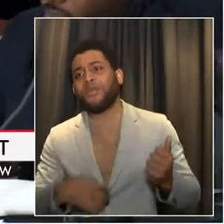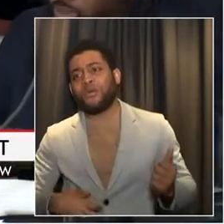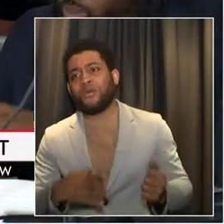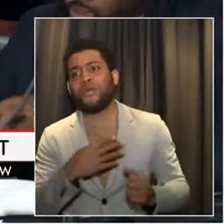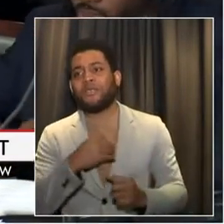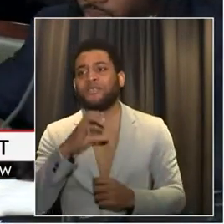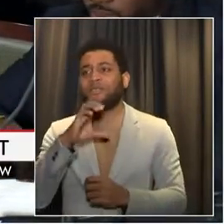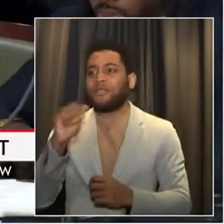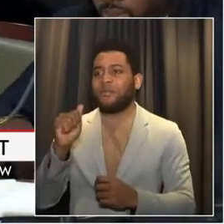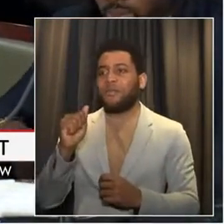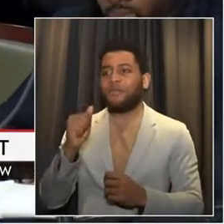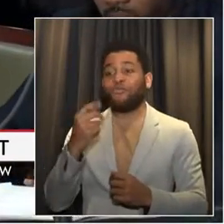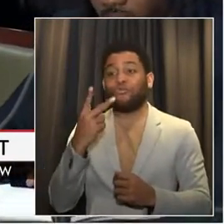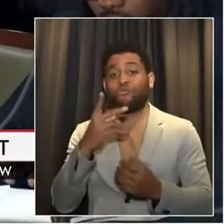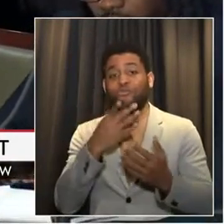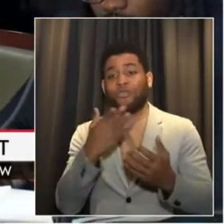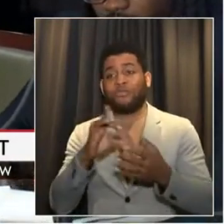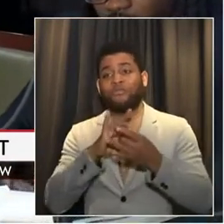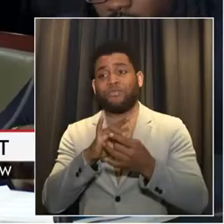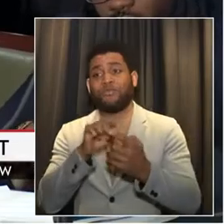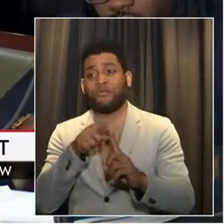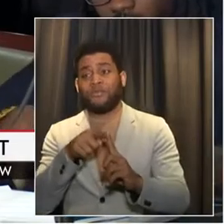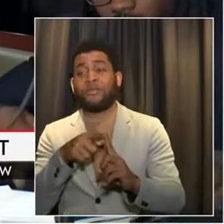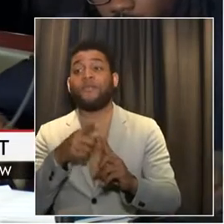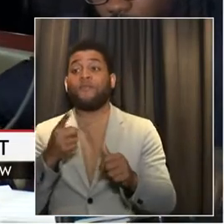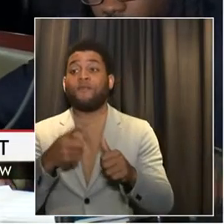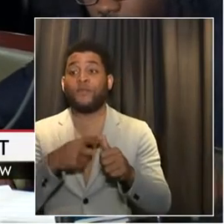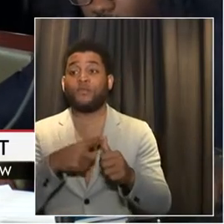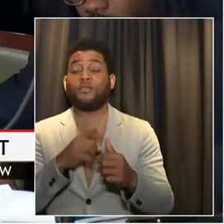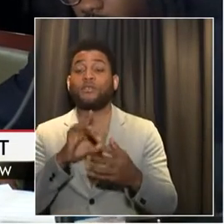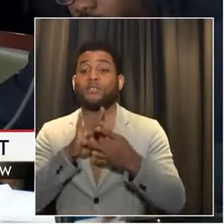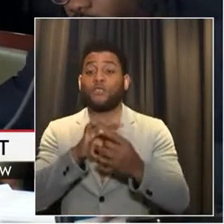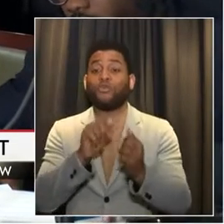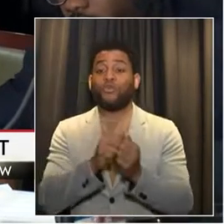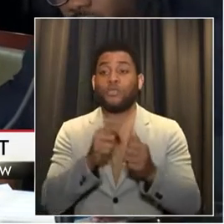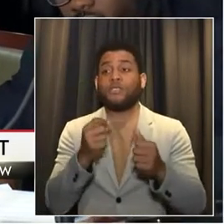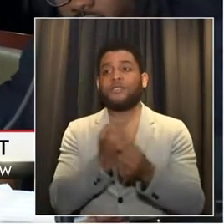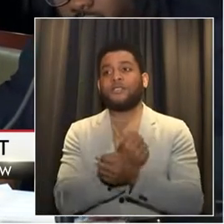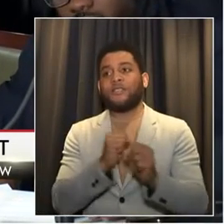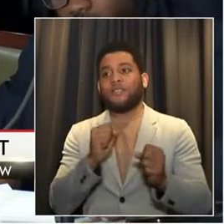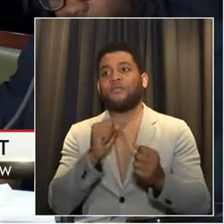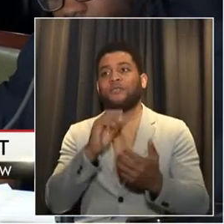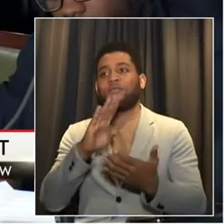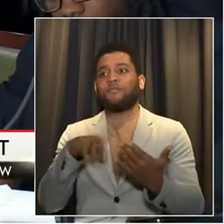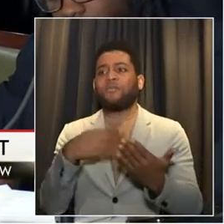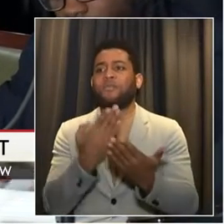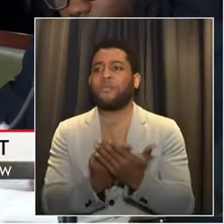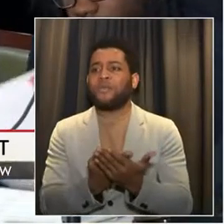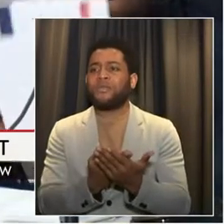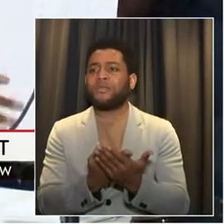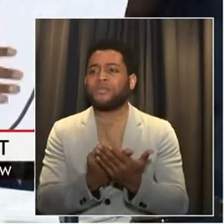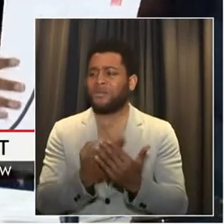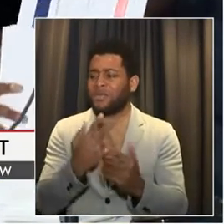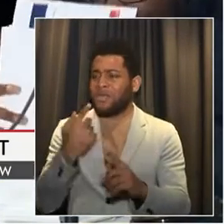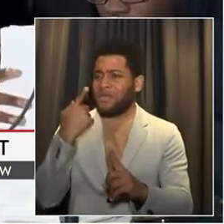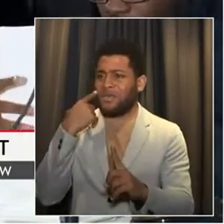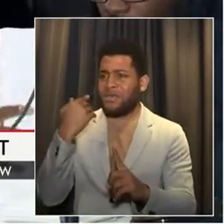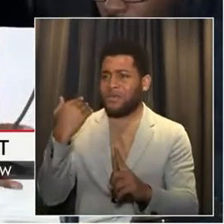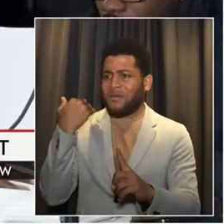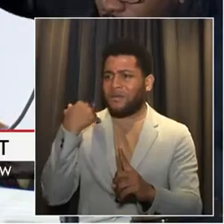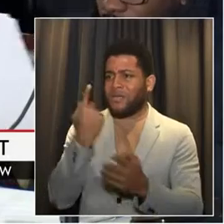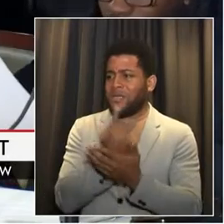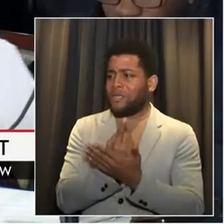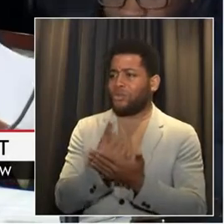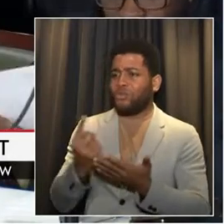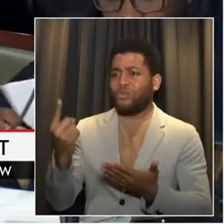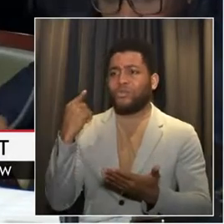youth. So the first is around safe passage. I think you all met as well last week with the parents from PAVE, and safe passage was a